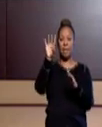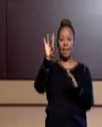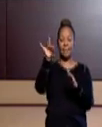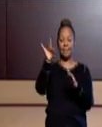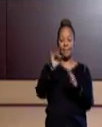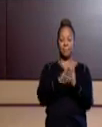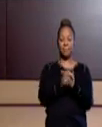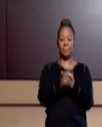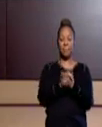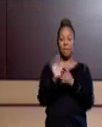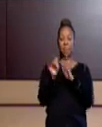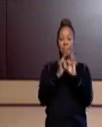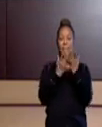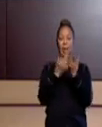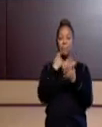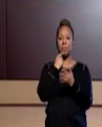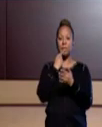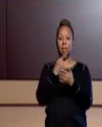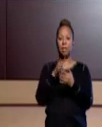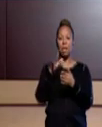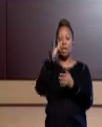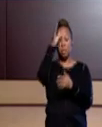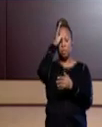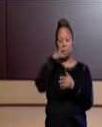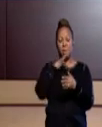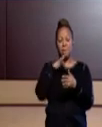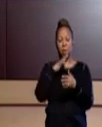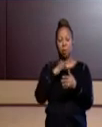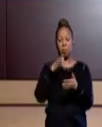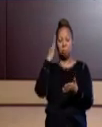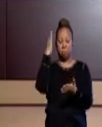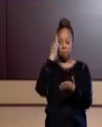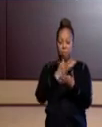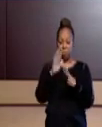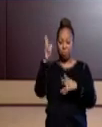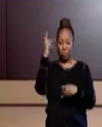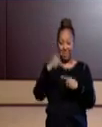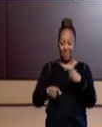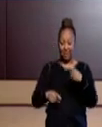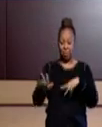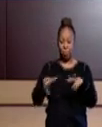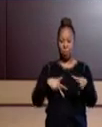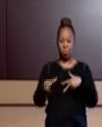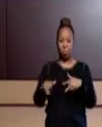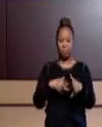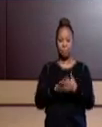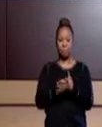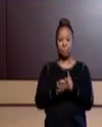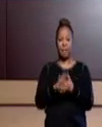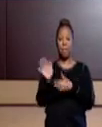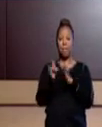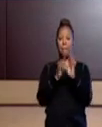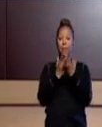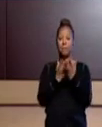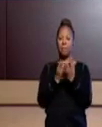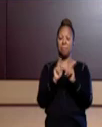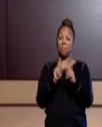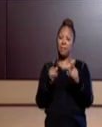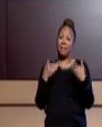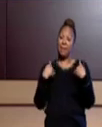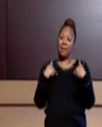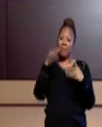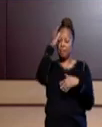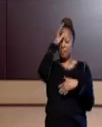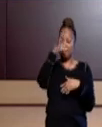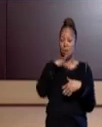Luke 5 and 18. The Bible said that there was a man who was paralyzed. That's the weight. And the Bible says, but he had some